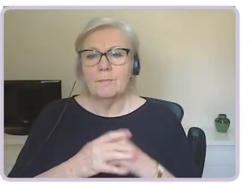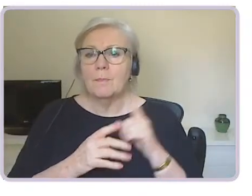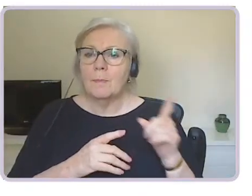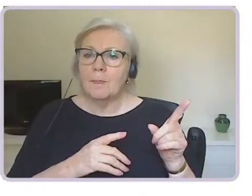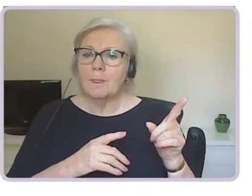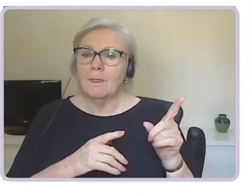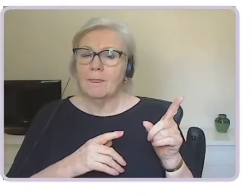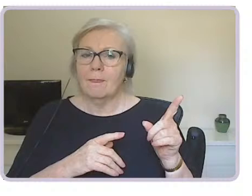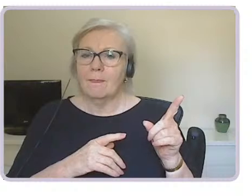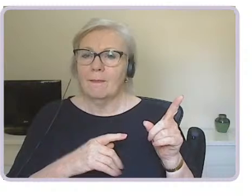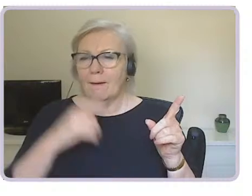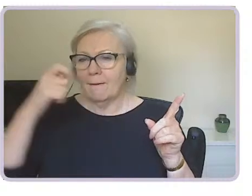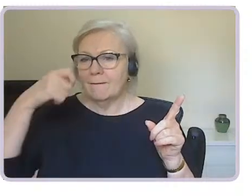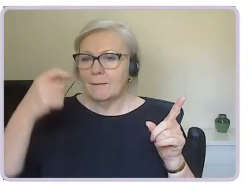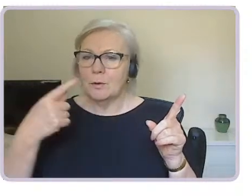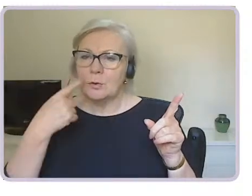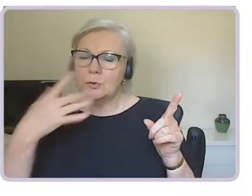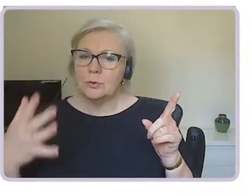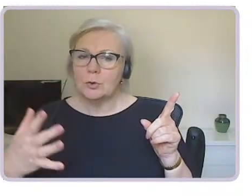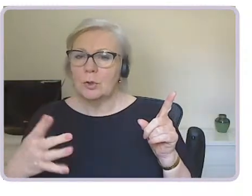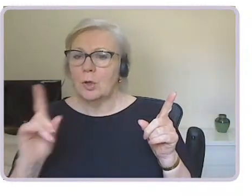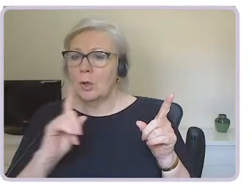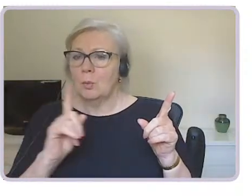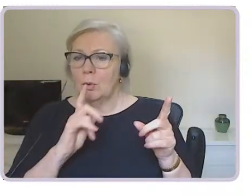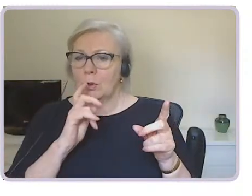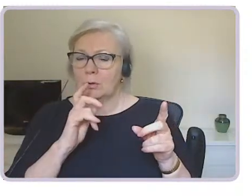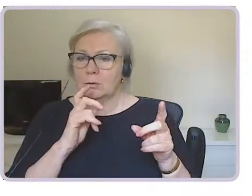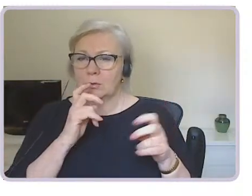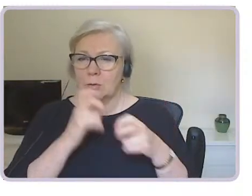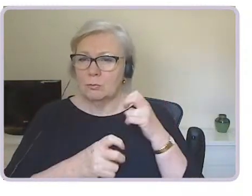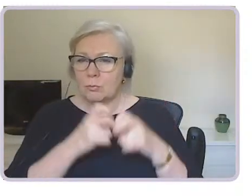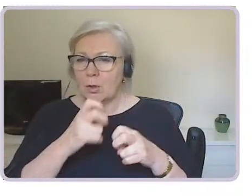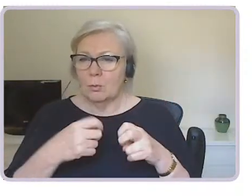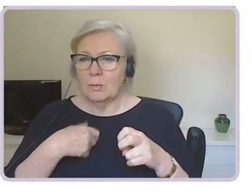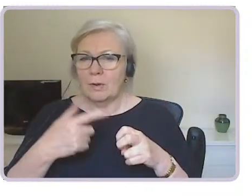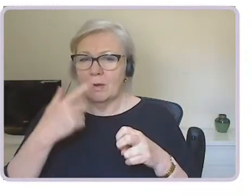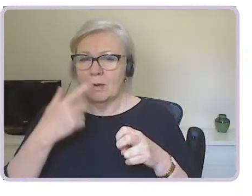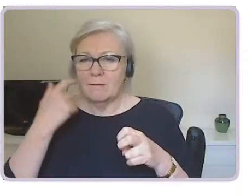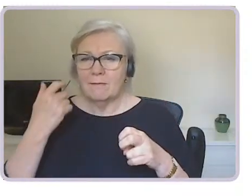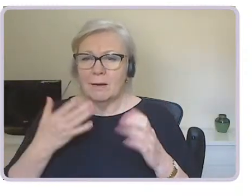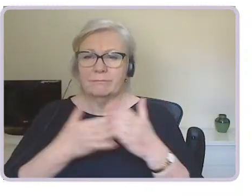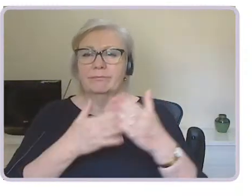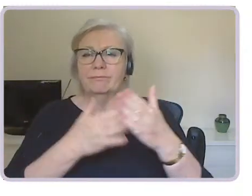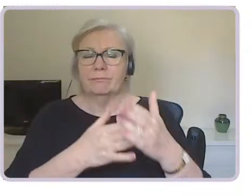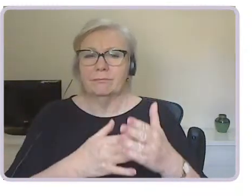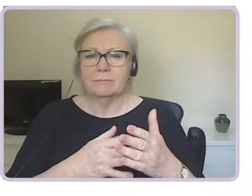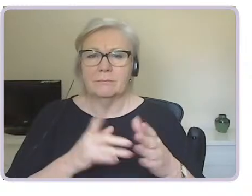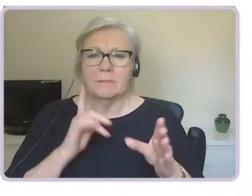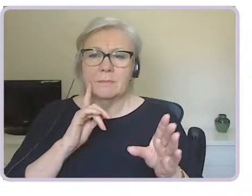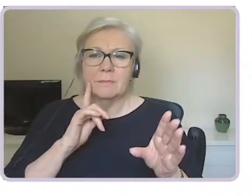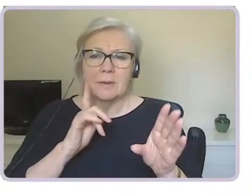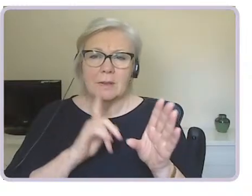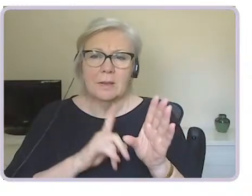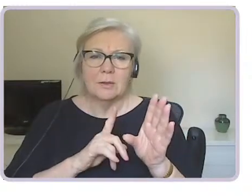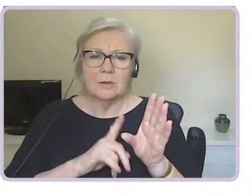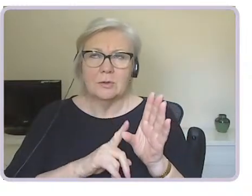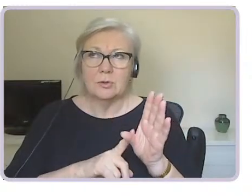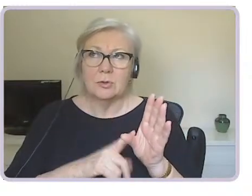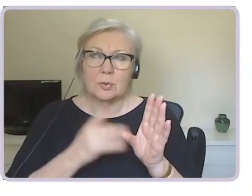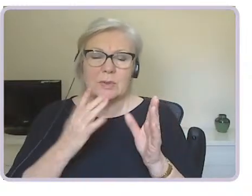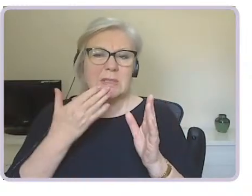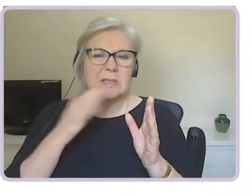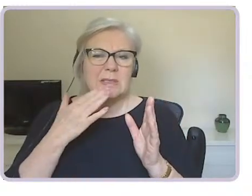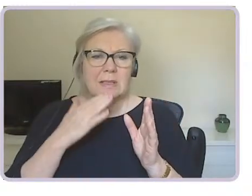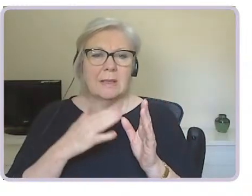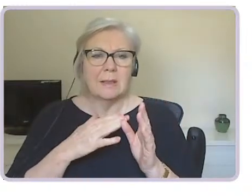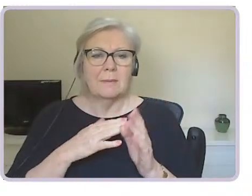snippet captures some of the issues encountered last summer by Delwyn, a resident of Lakes Entrance, who was looking for